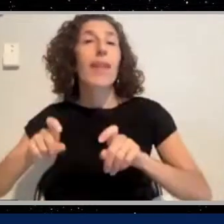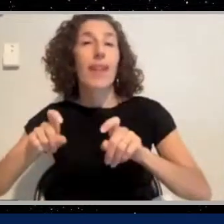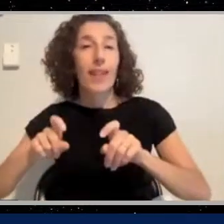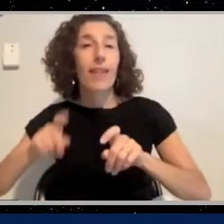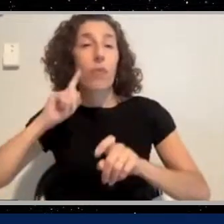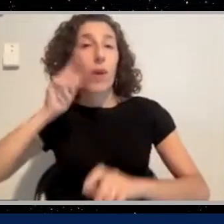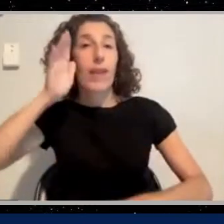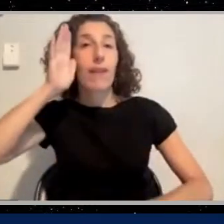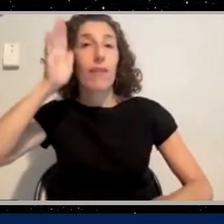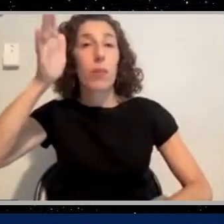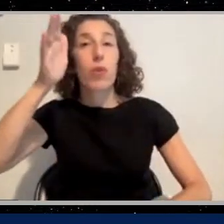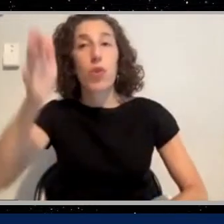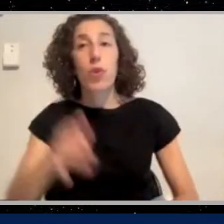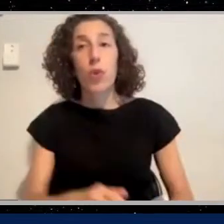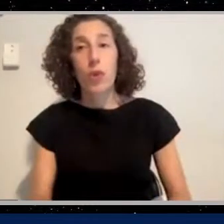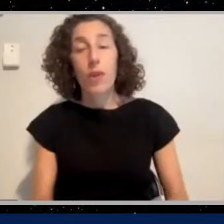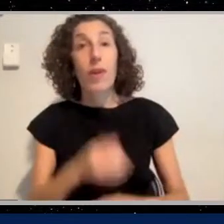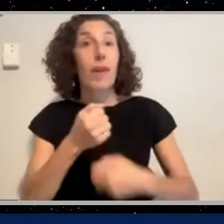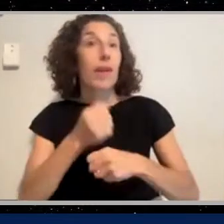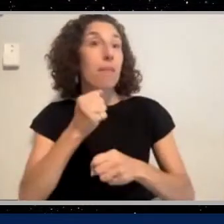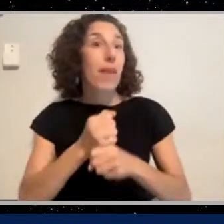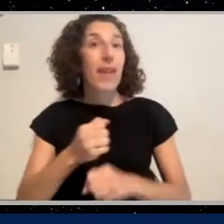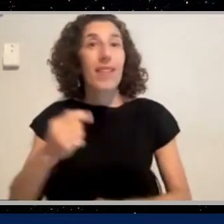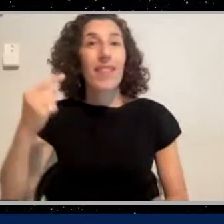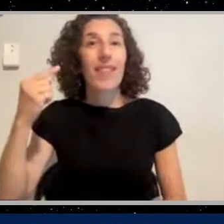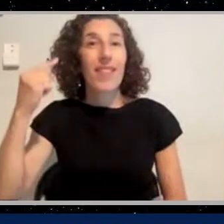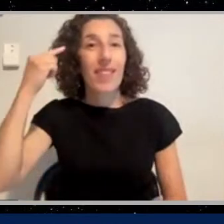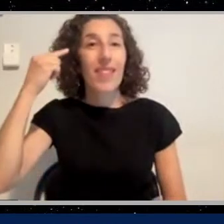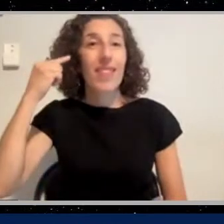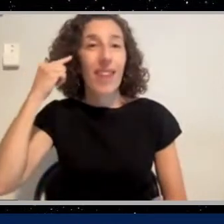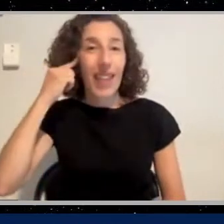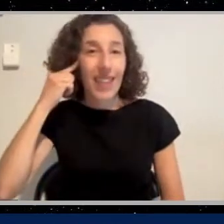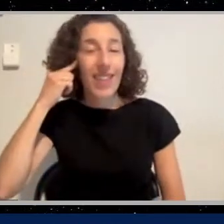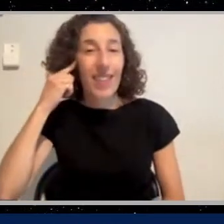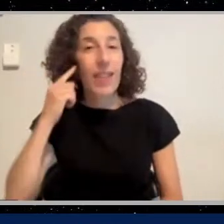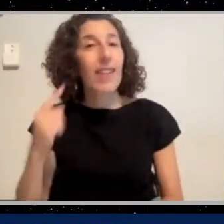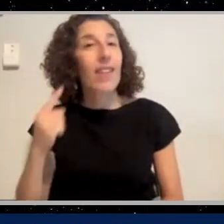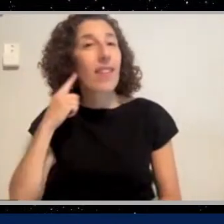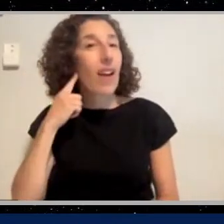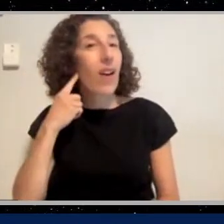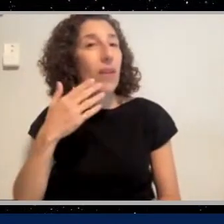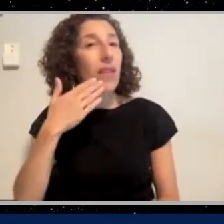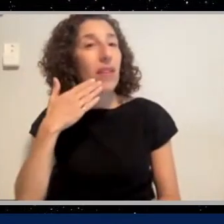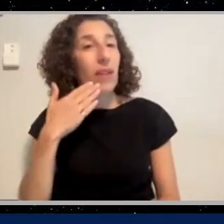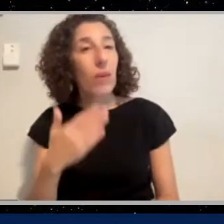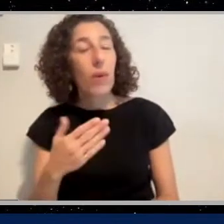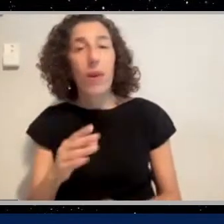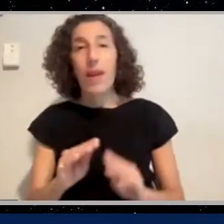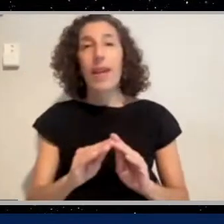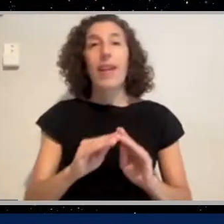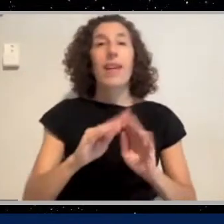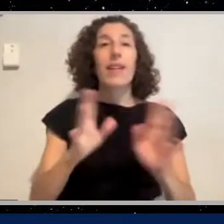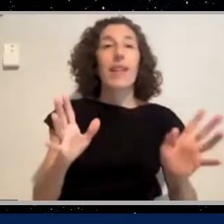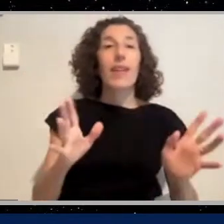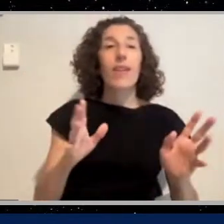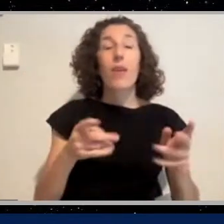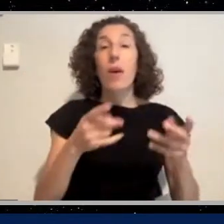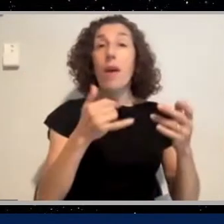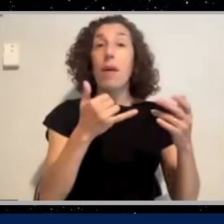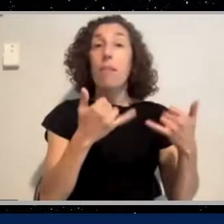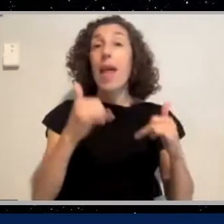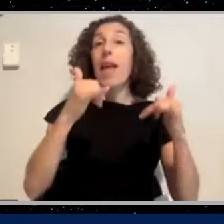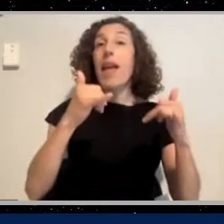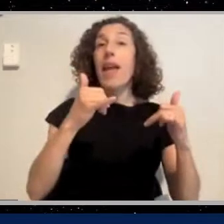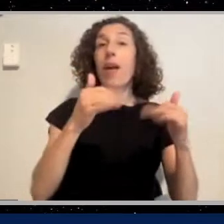future. Makes sense. It's what's the saying? Like, the difference between just playing around and doing science is writing it down,